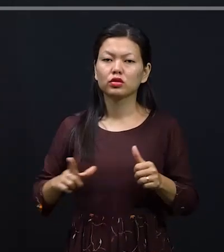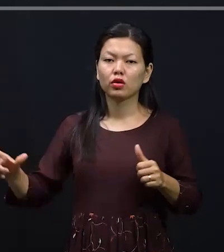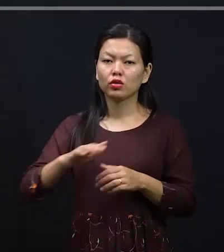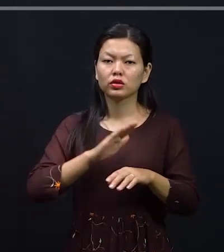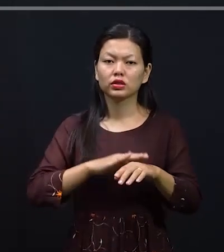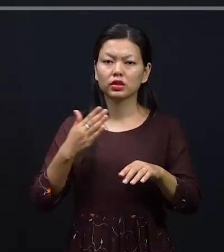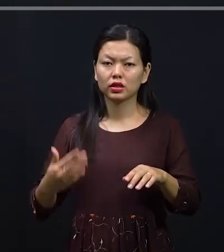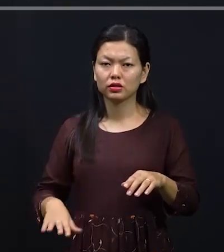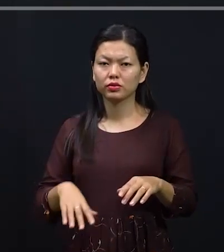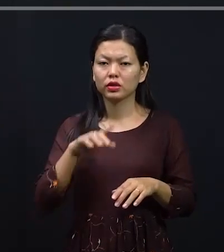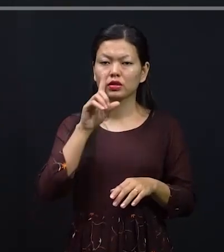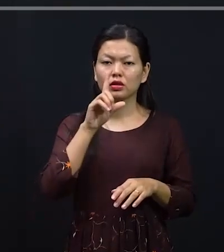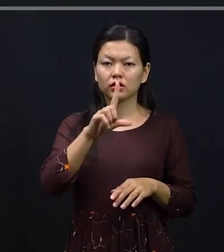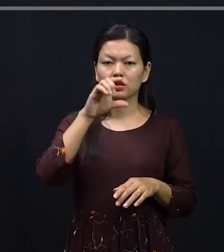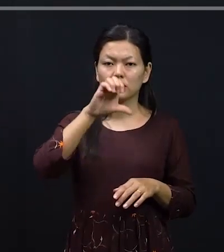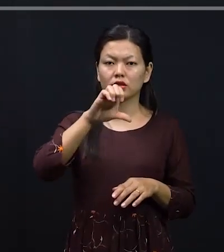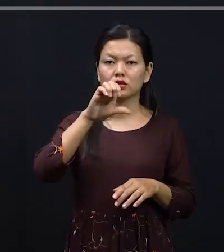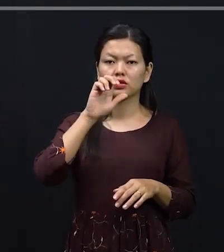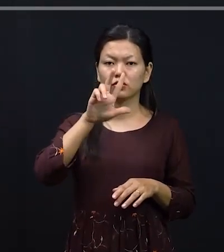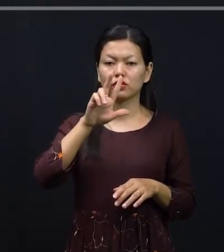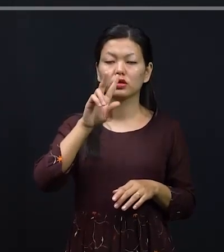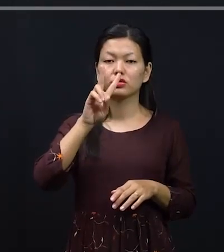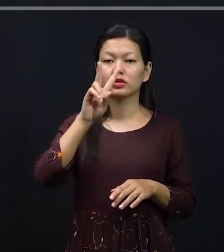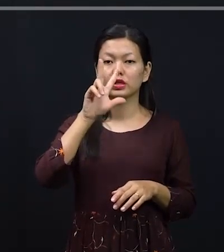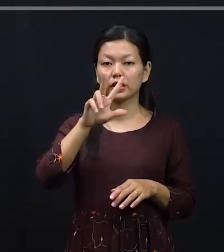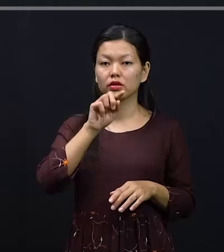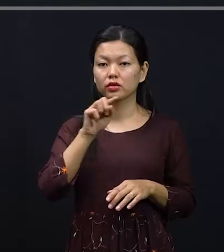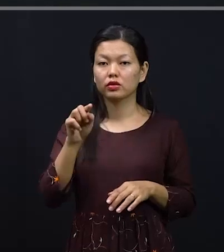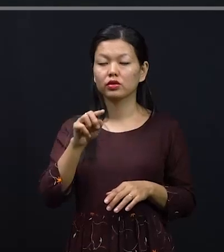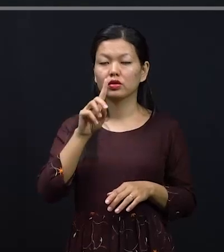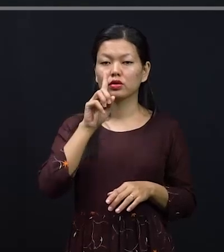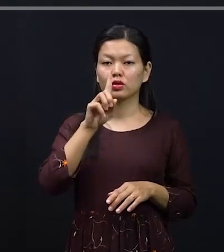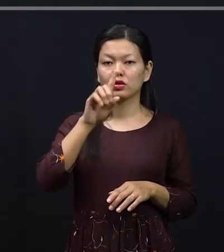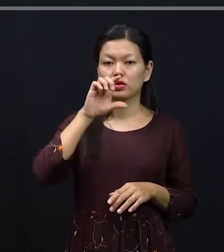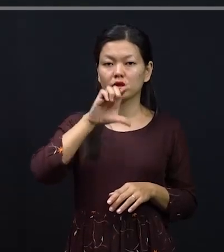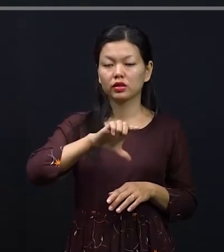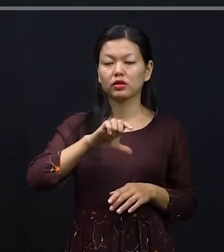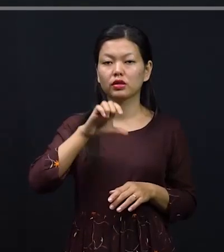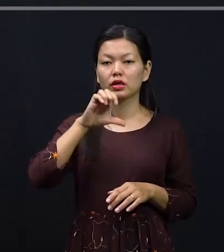experiments, from 1928 by Griffith, from 1954, and from